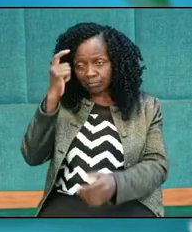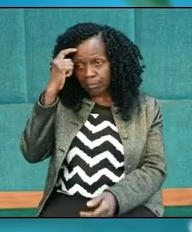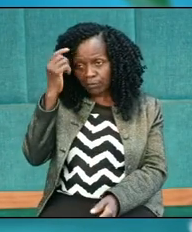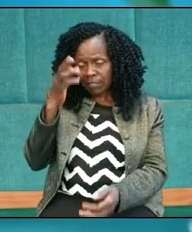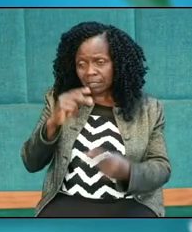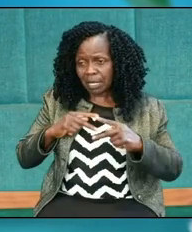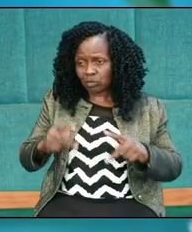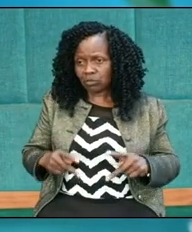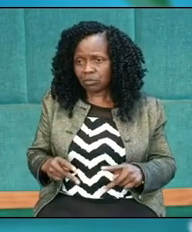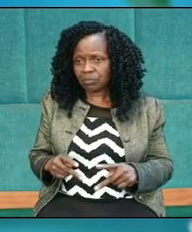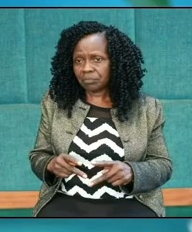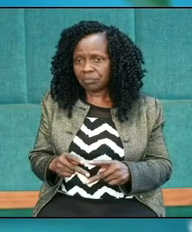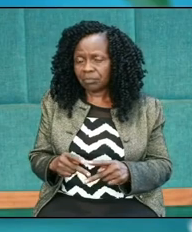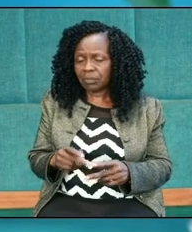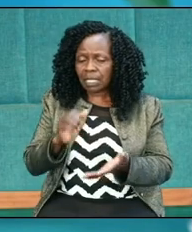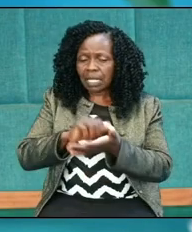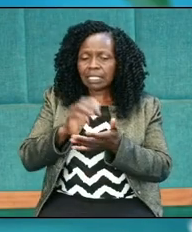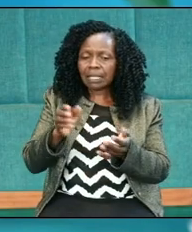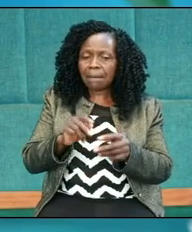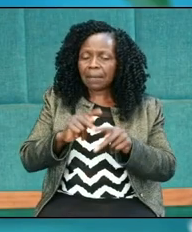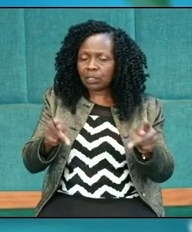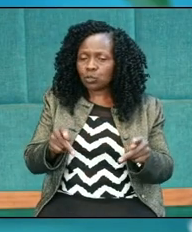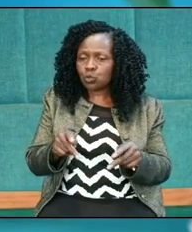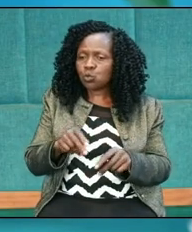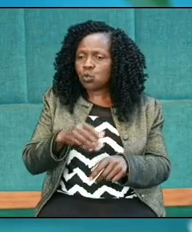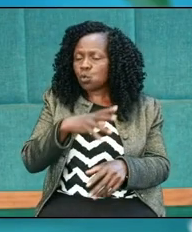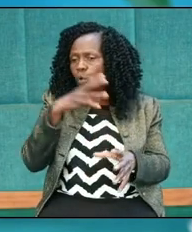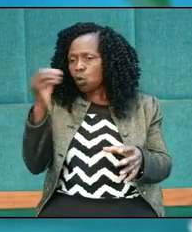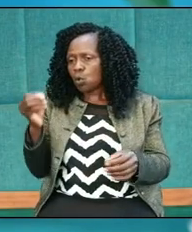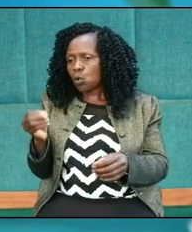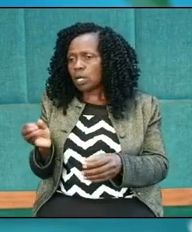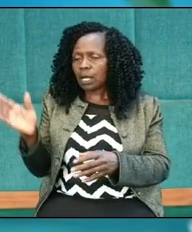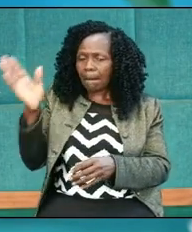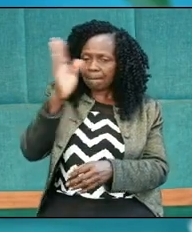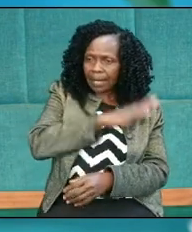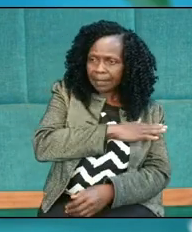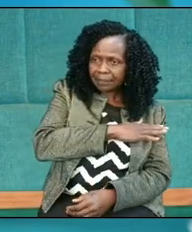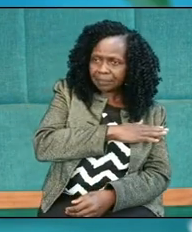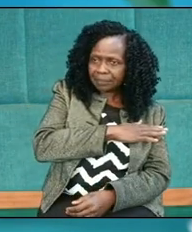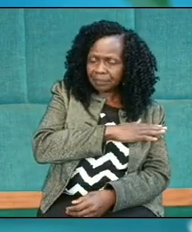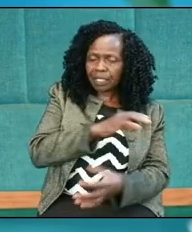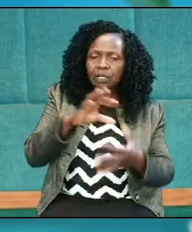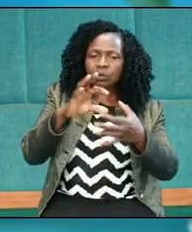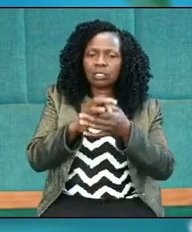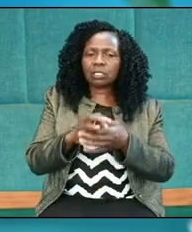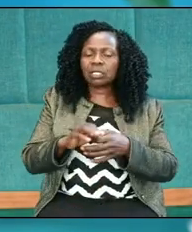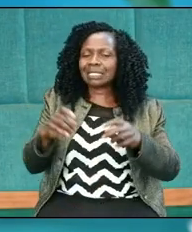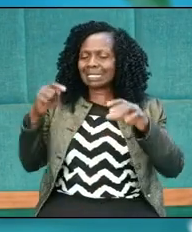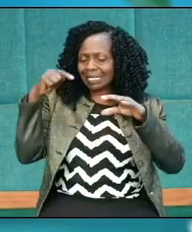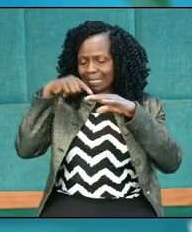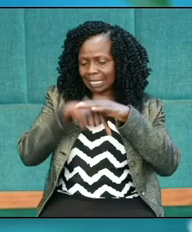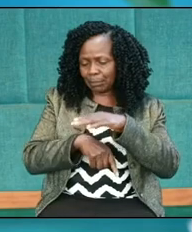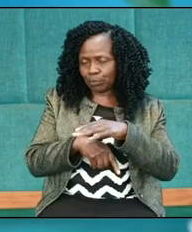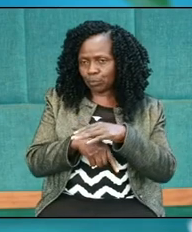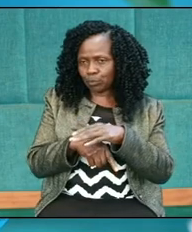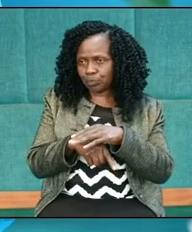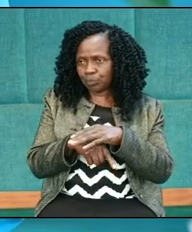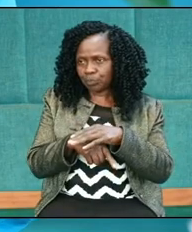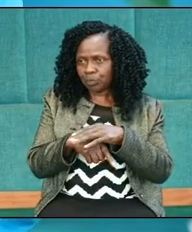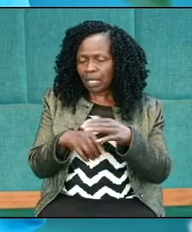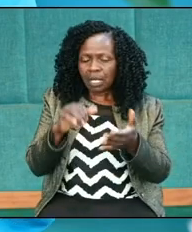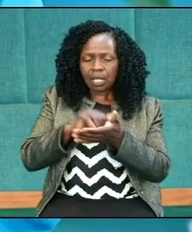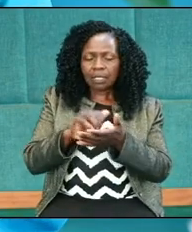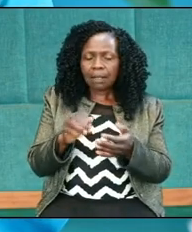that you can go and come back? The connection is so intimate that many at times we have lost even